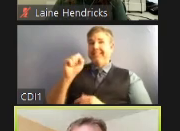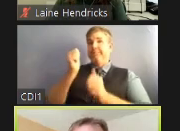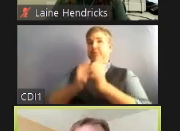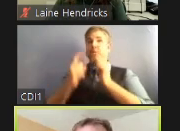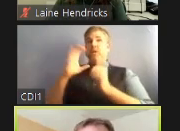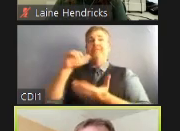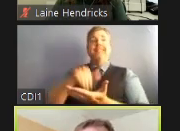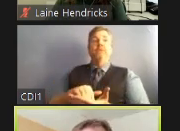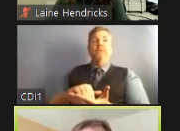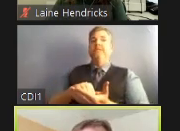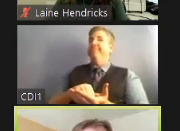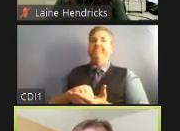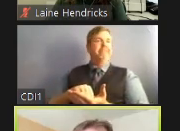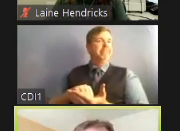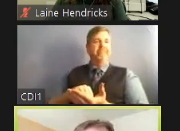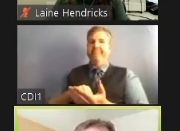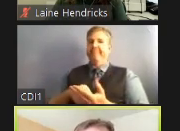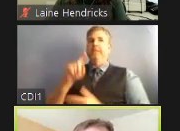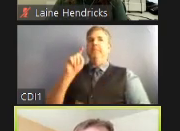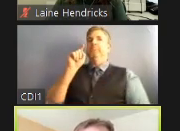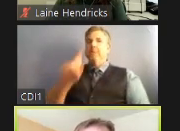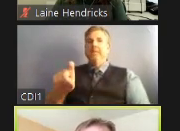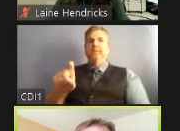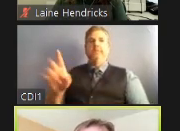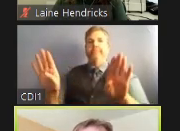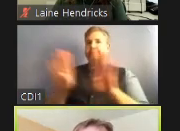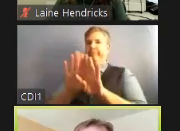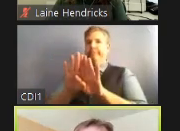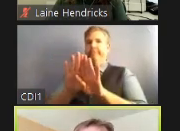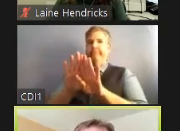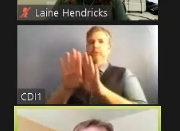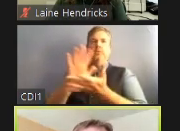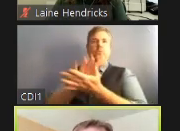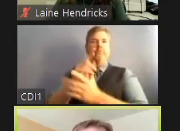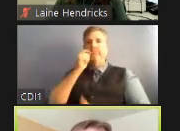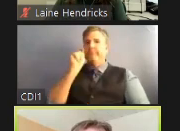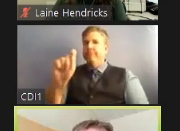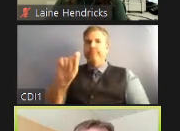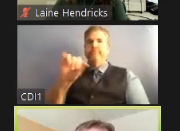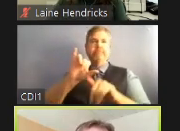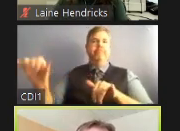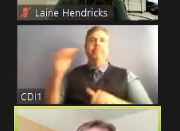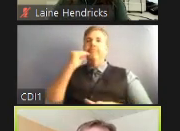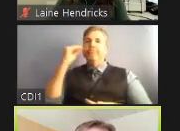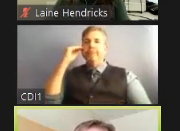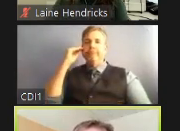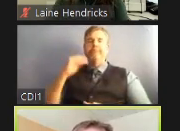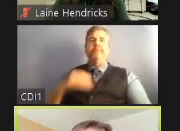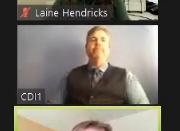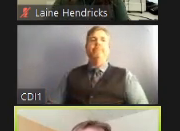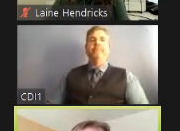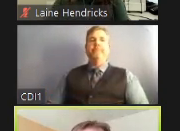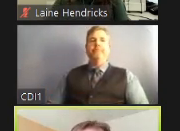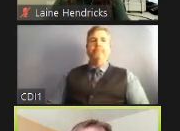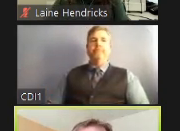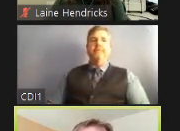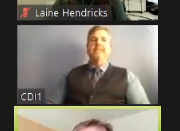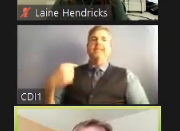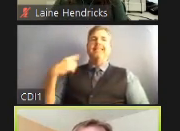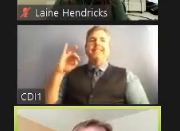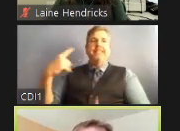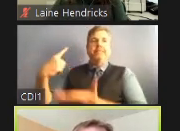regardless, even with the waiver. So the waiver application is, we've had several conversations with the school community over the past few